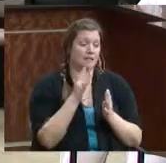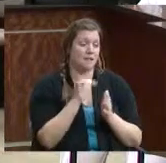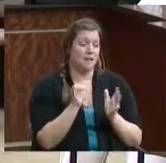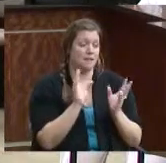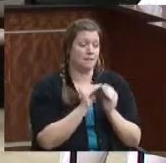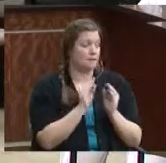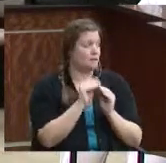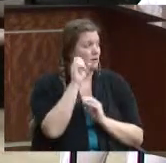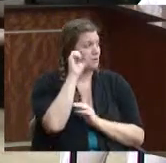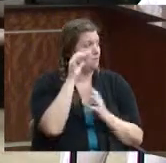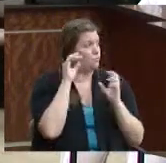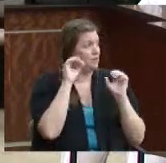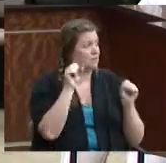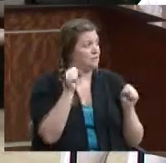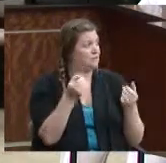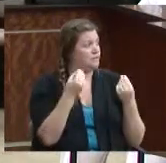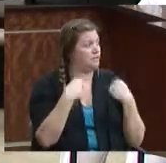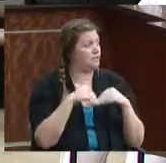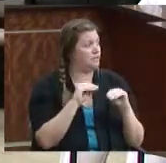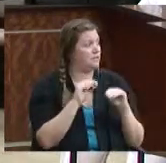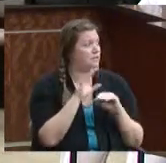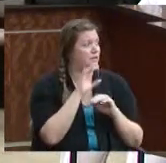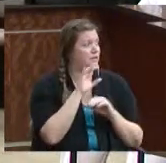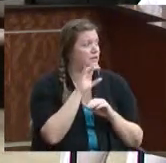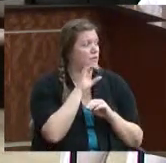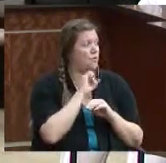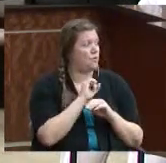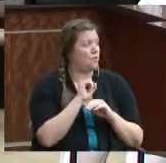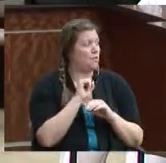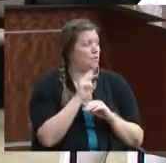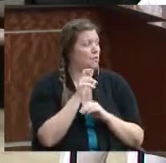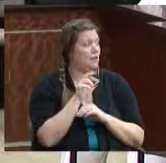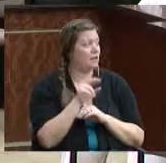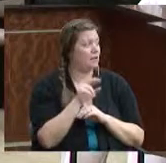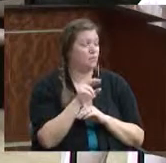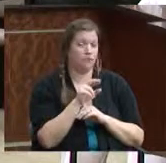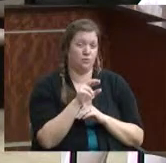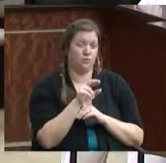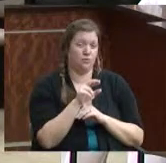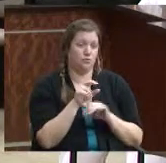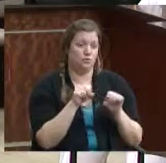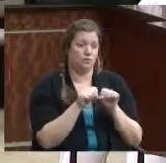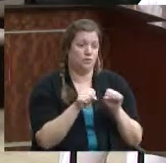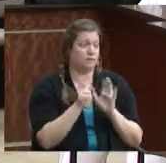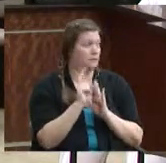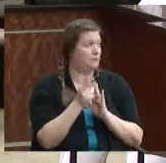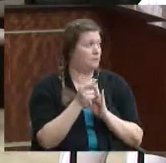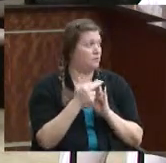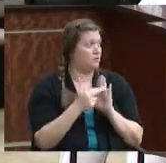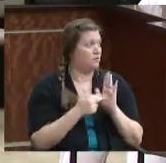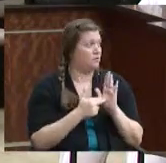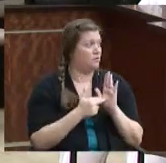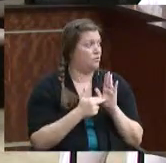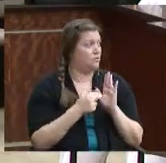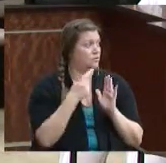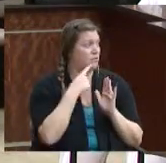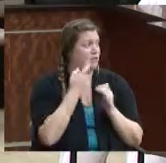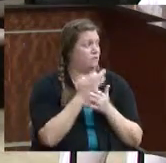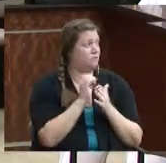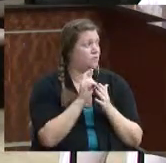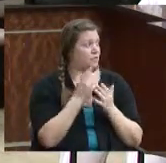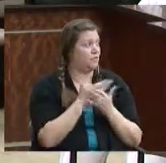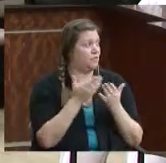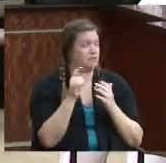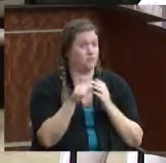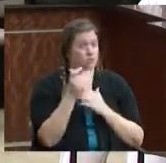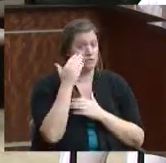the president would give me courtesy as an old mayor to break the two-minute rule here, tell you a few things I think you